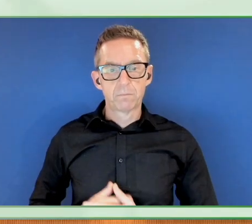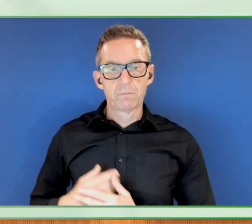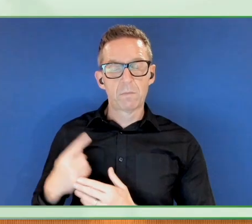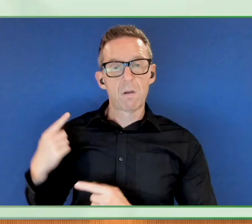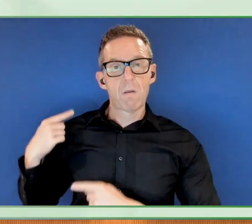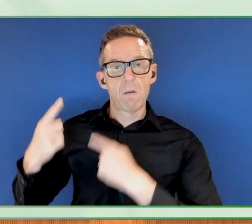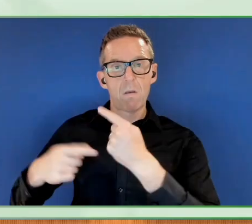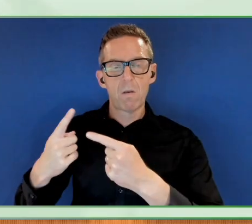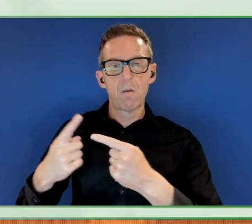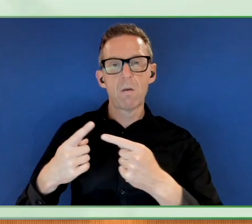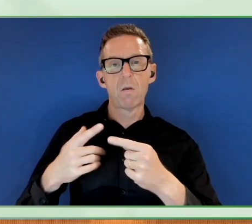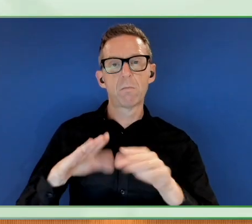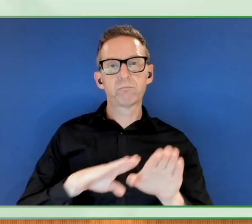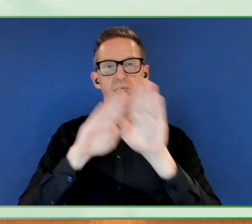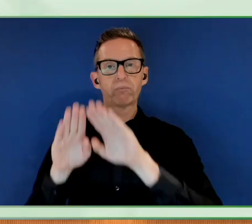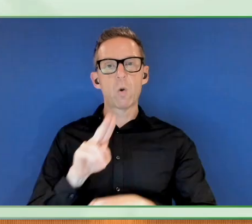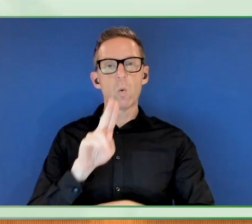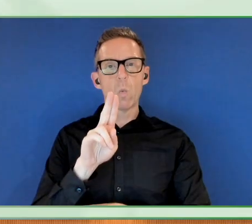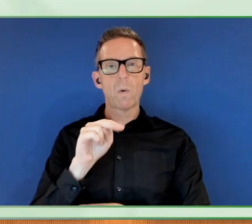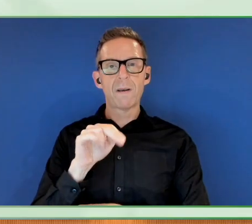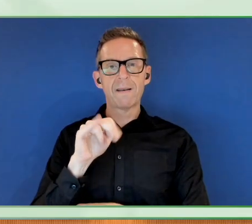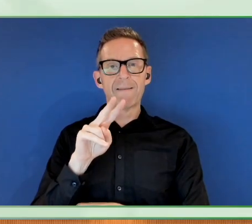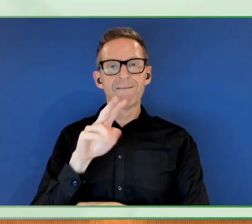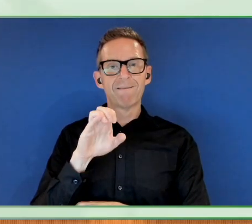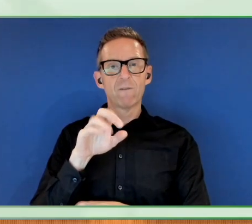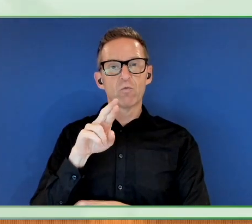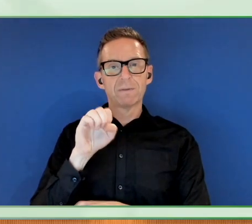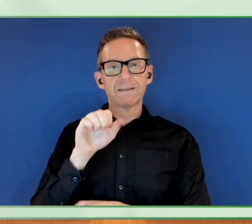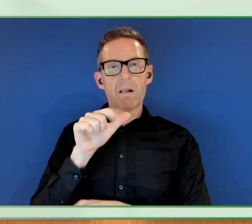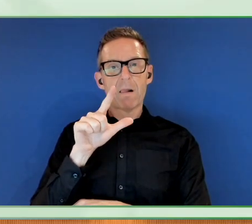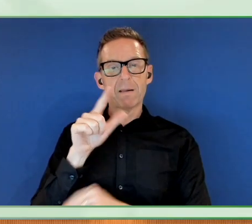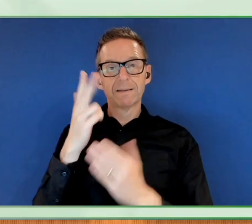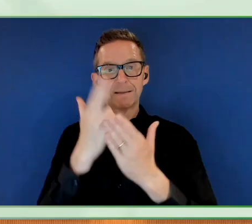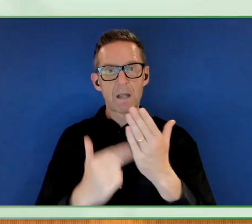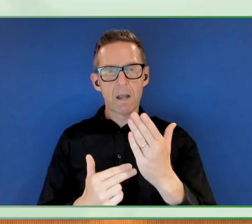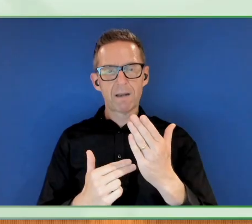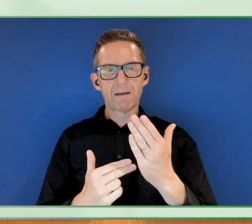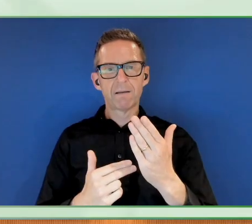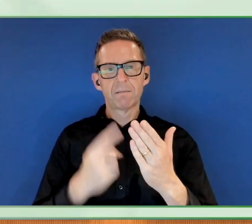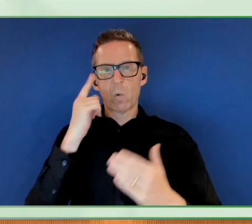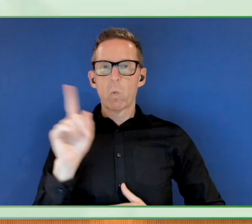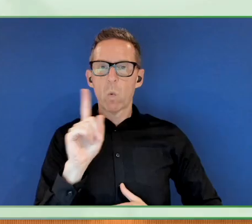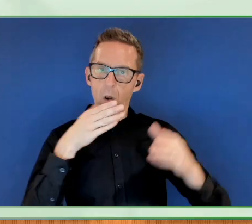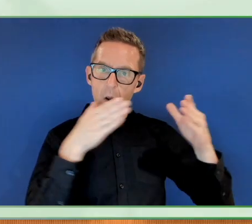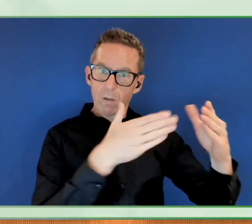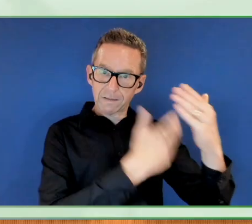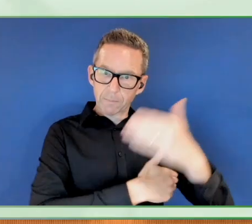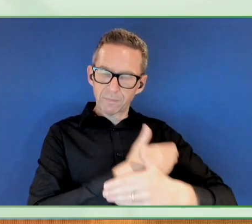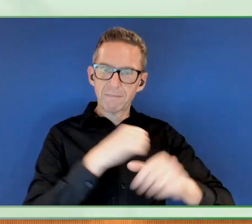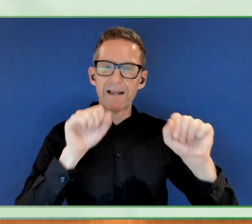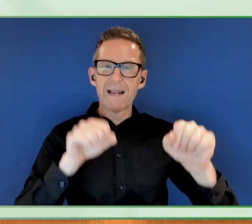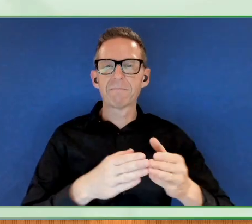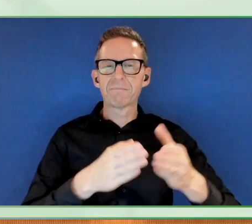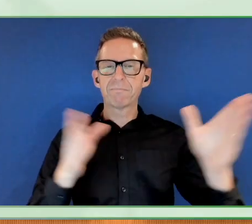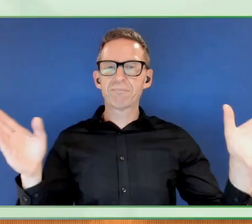useful for as many as possible. But when in 2013 we came to the conclusion